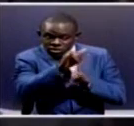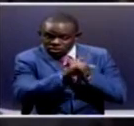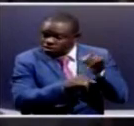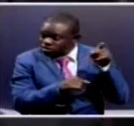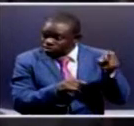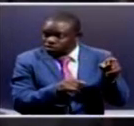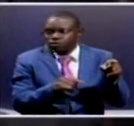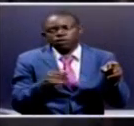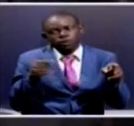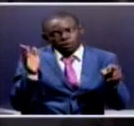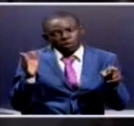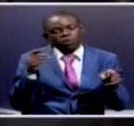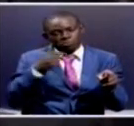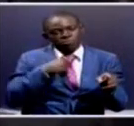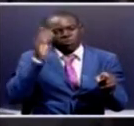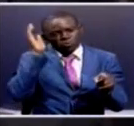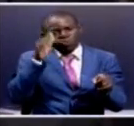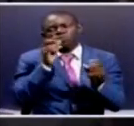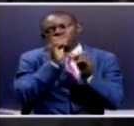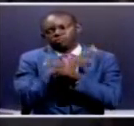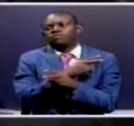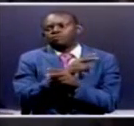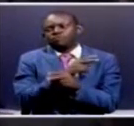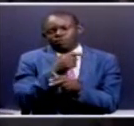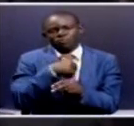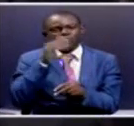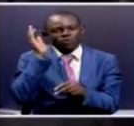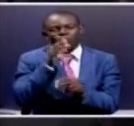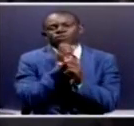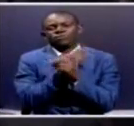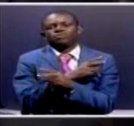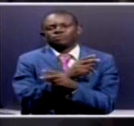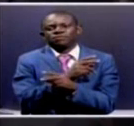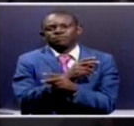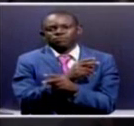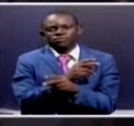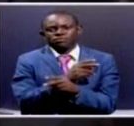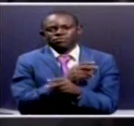you see me take a different stance altogether. And that is all you can do, isn't